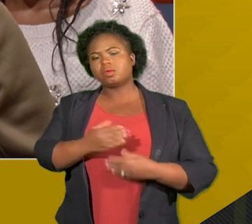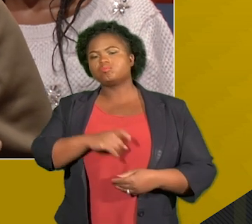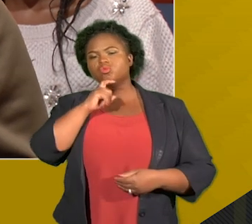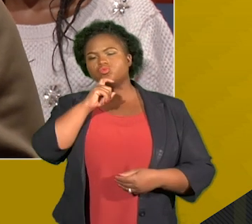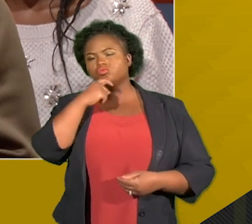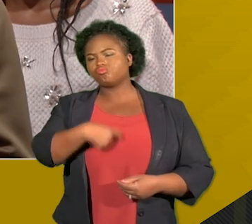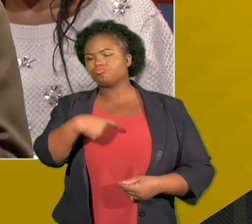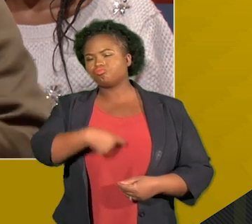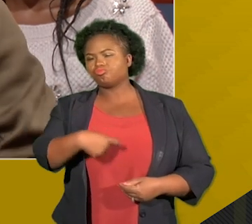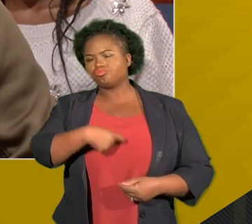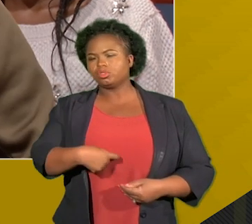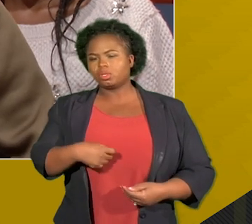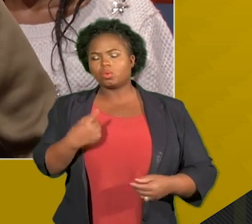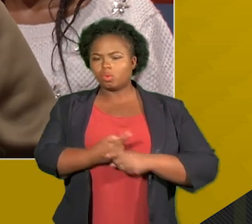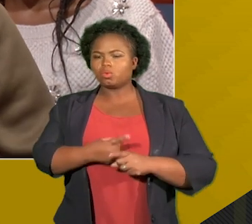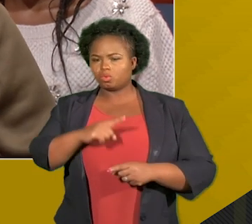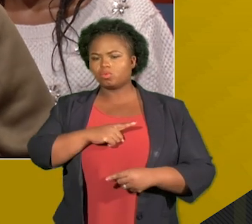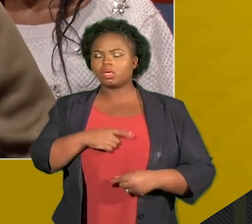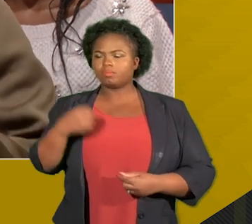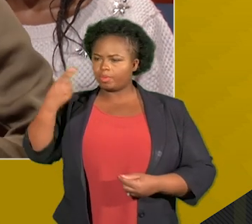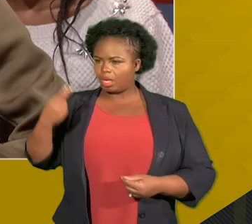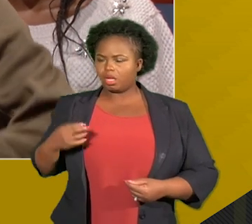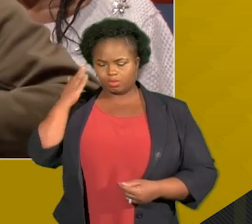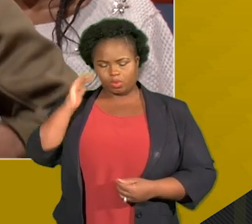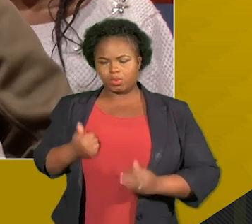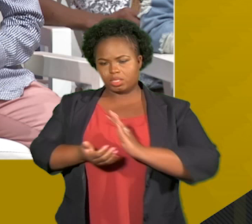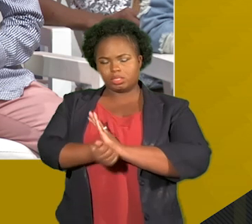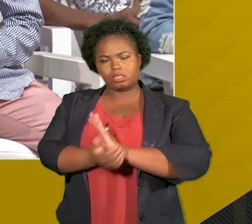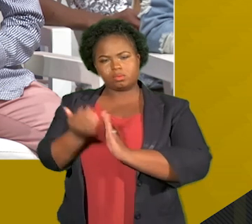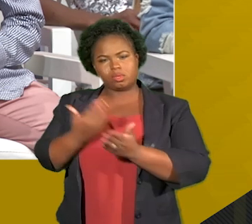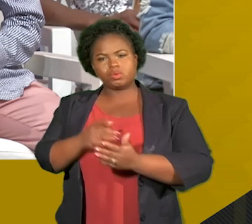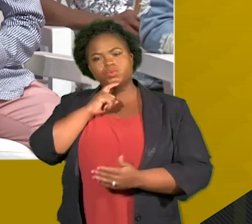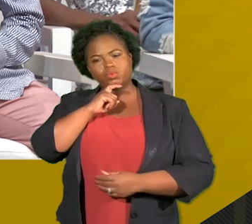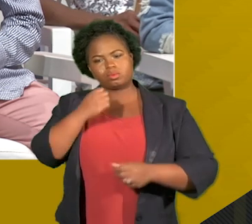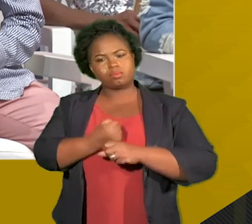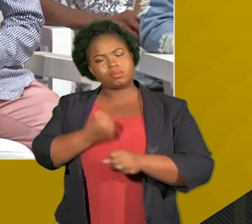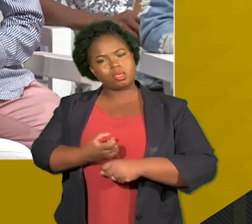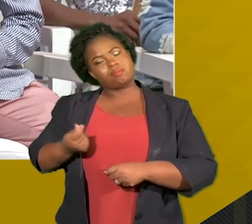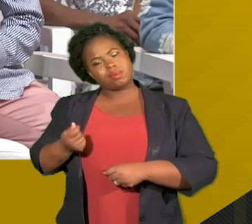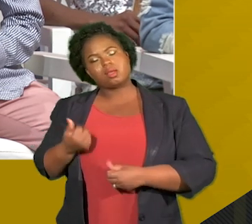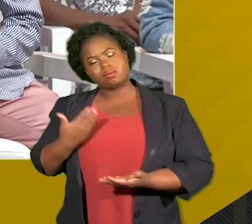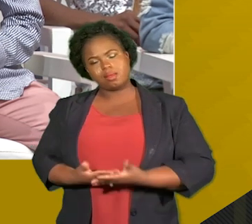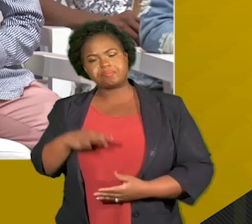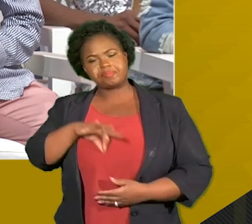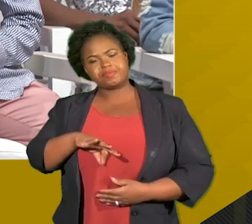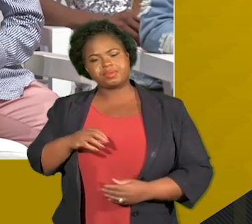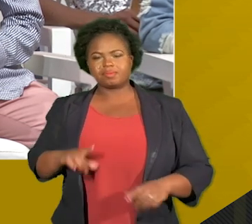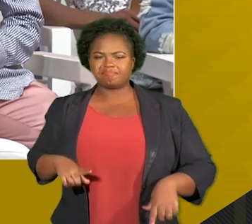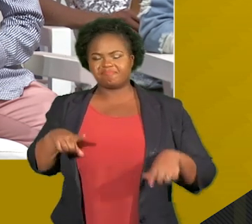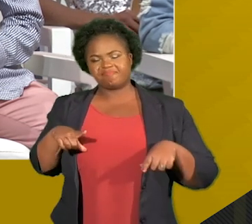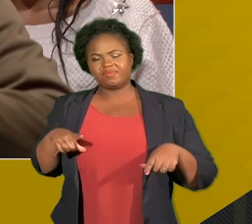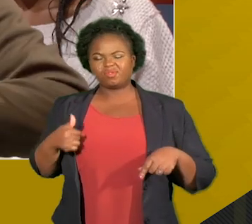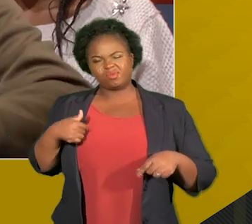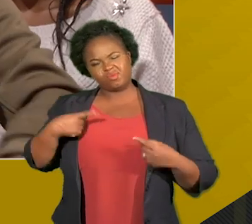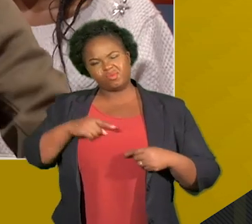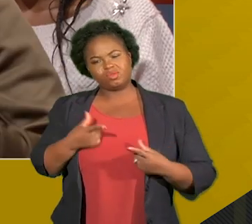mara ka na kongwe ka gona go ntsha tlala ka lapeng ke mo ka tsena o tsang skill se le go tshinga sona o se shumisha to hore se gona go benefit mo pelong. Se re tsena o